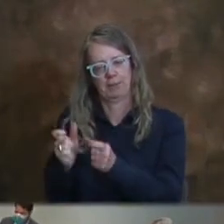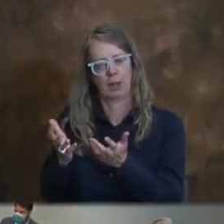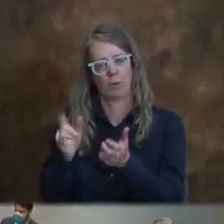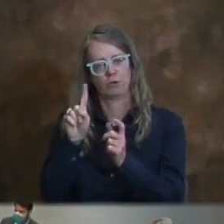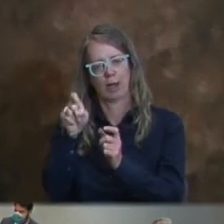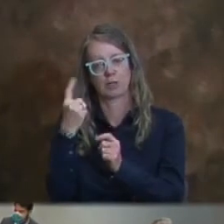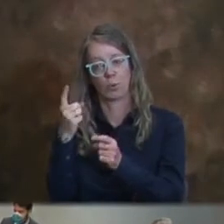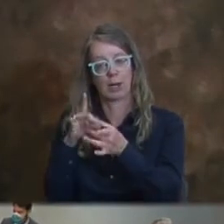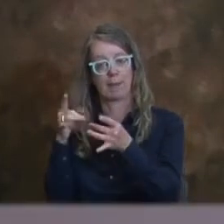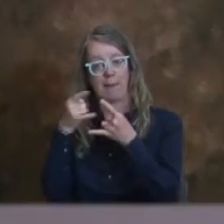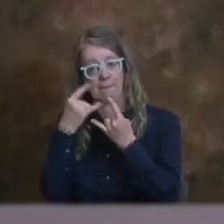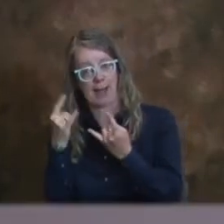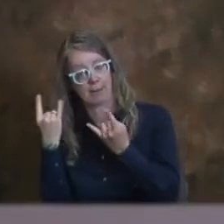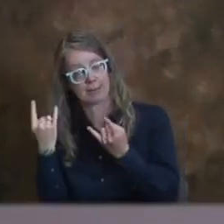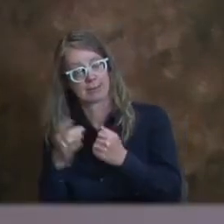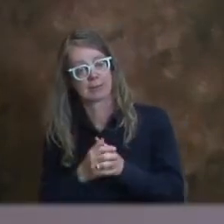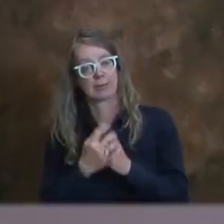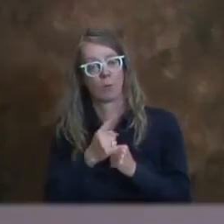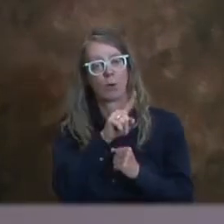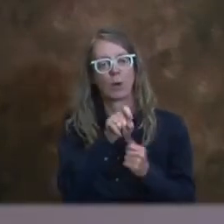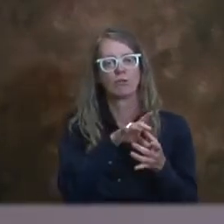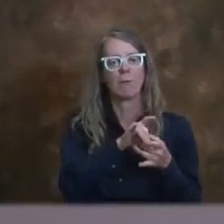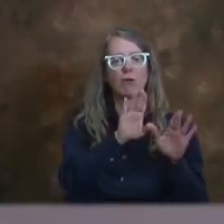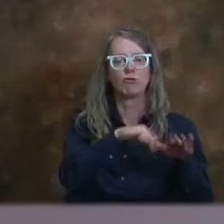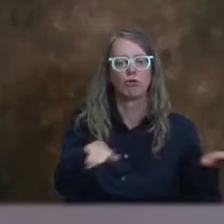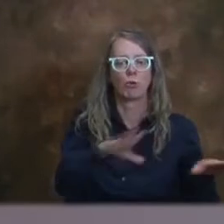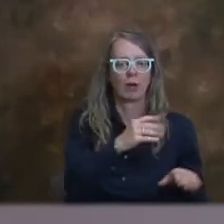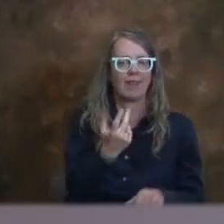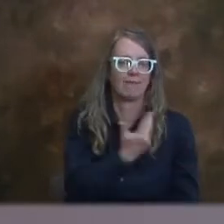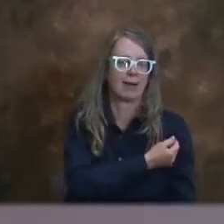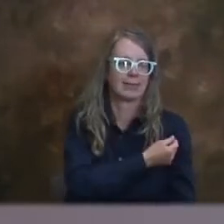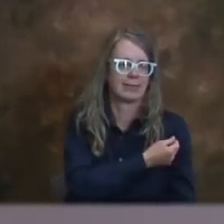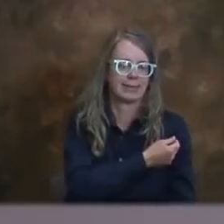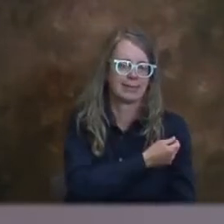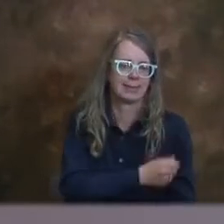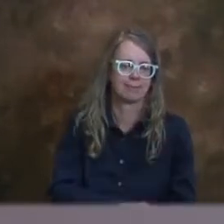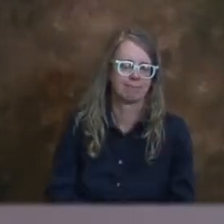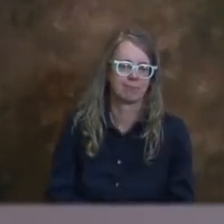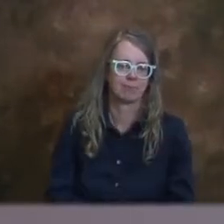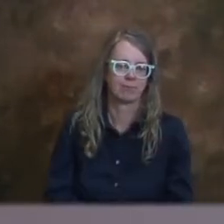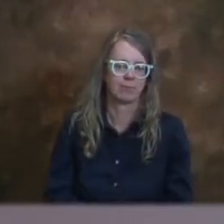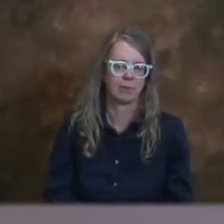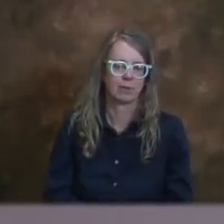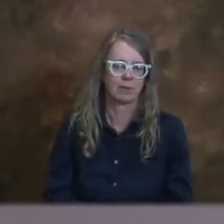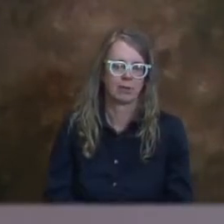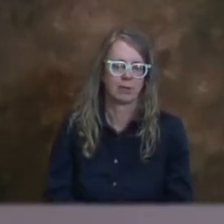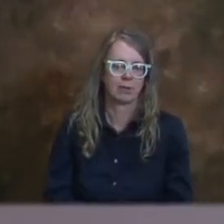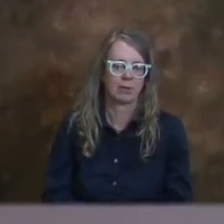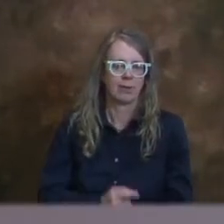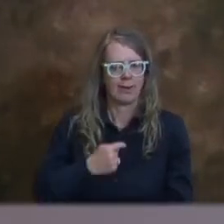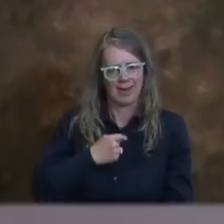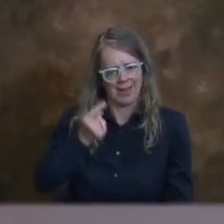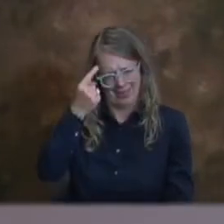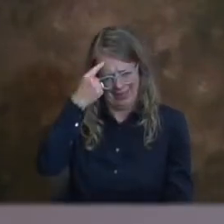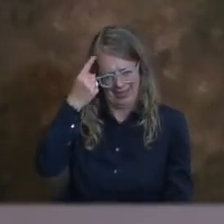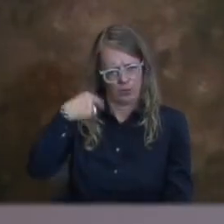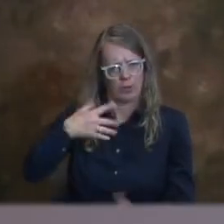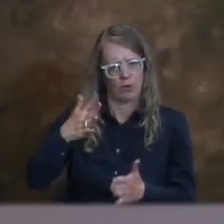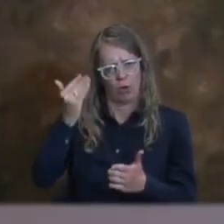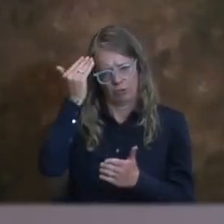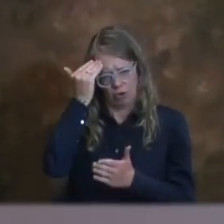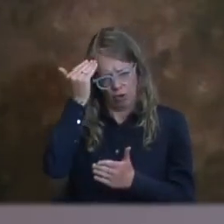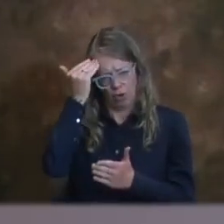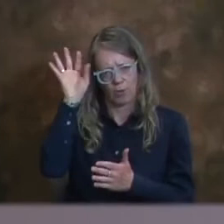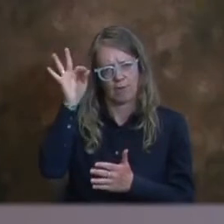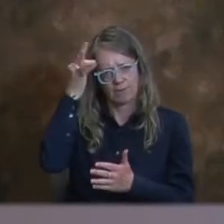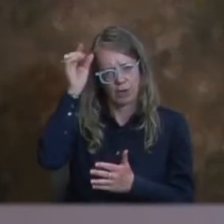masks and one around children and vaccines. I guess, as I think we all know, the federal government has provided